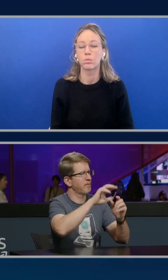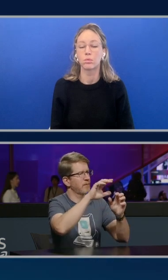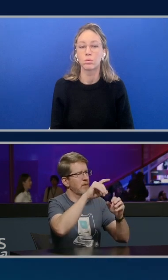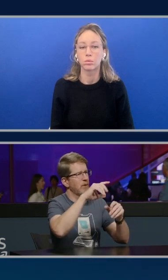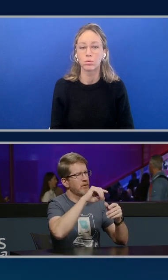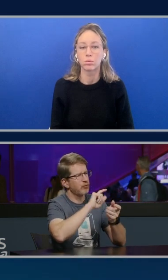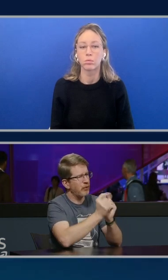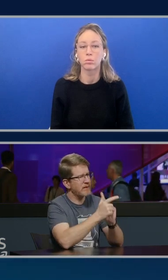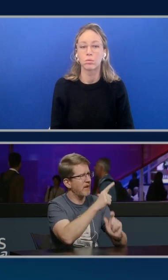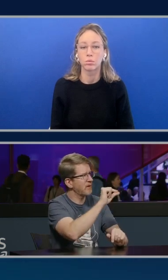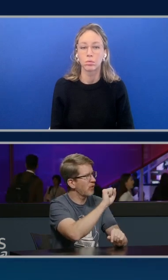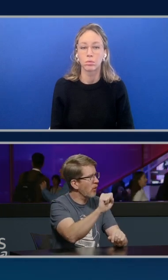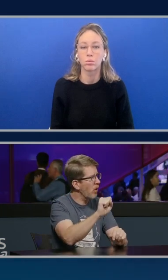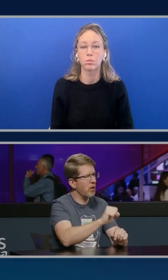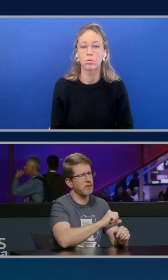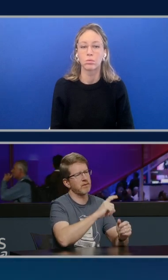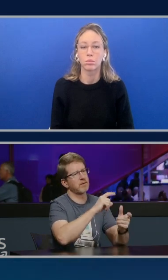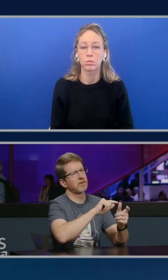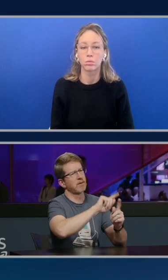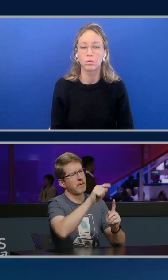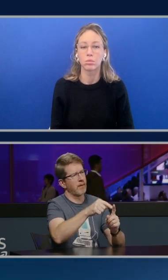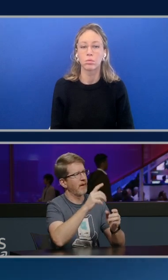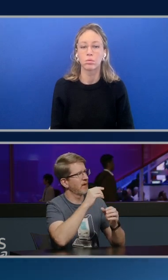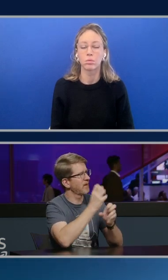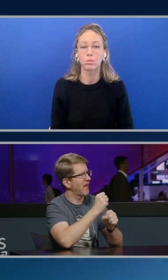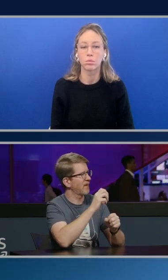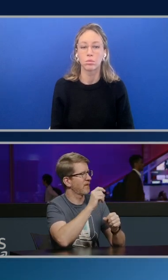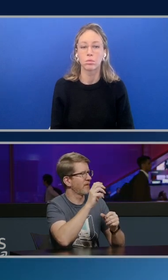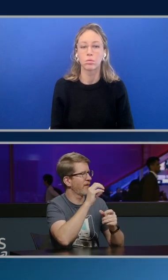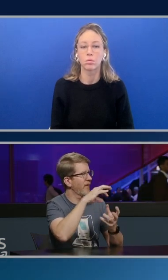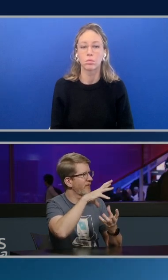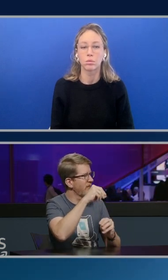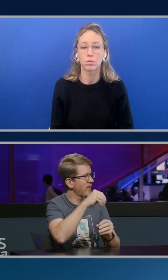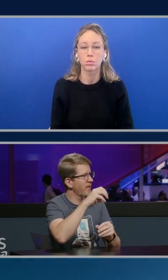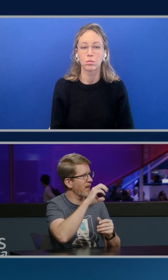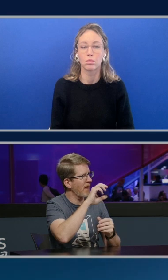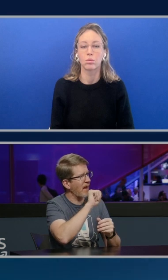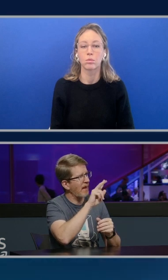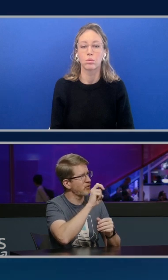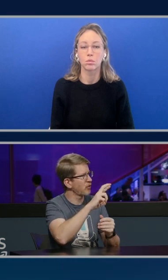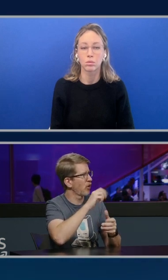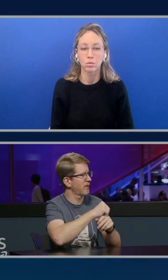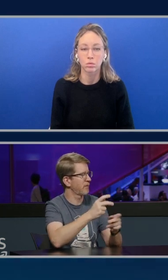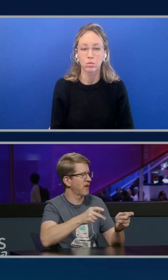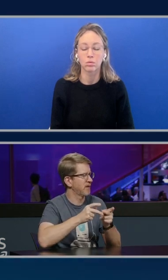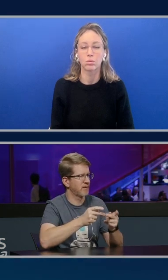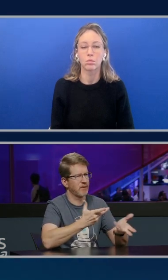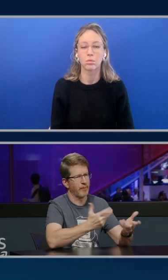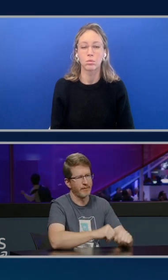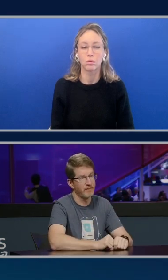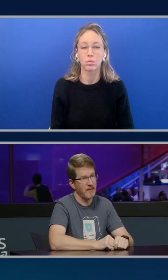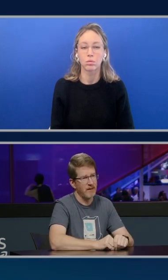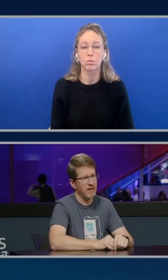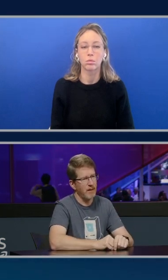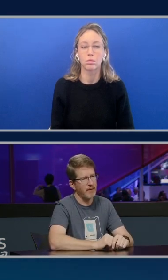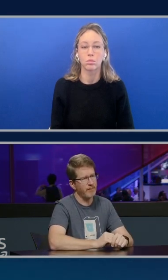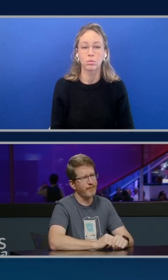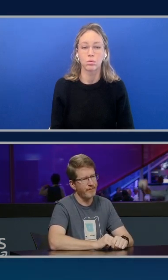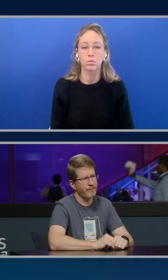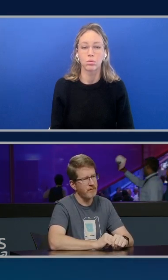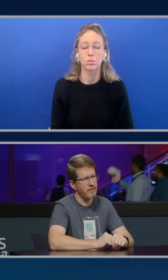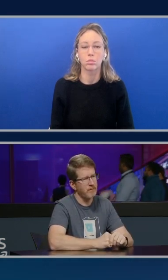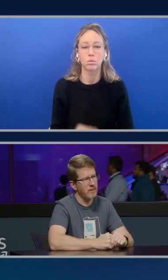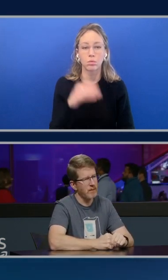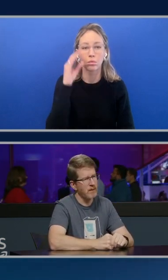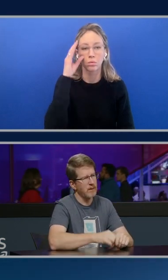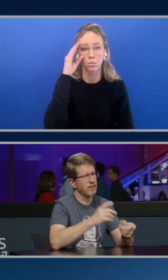all of this, going through the LLM, translating it to the ASL gloss, then generating the avatars and making that all